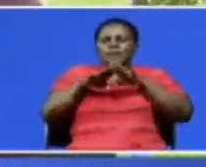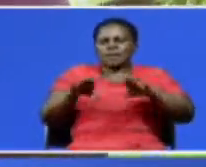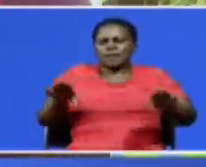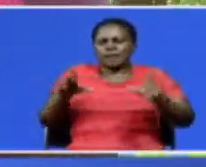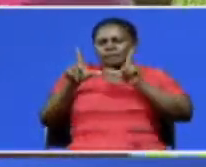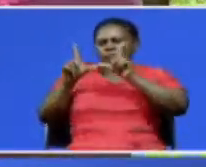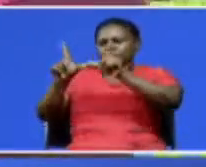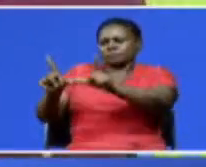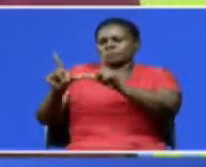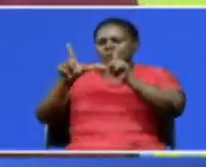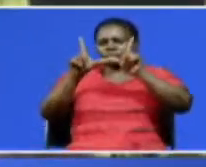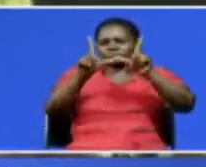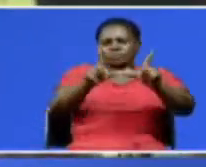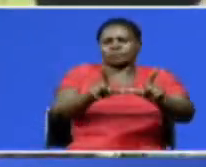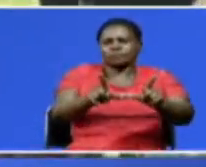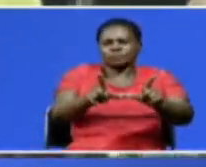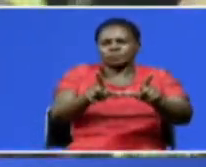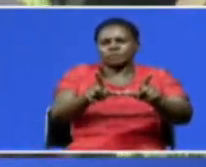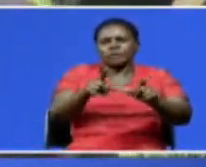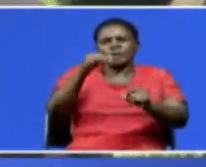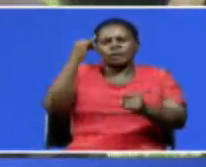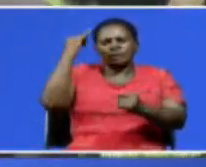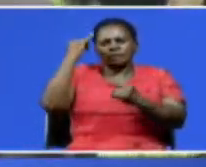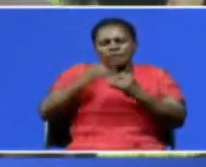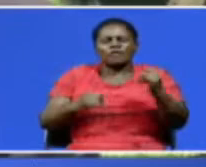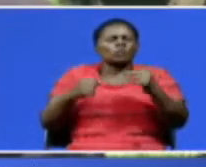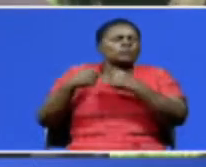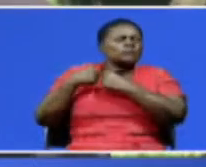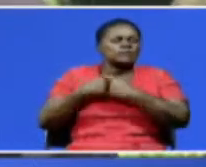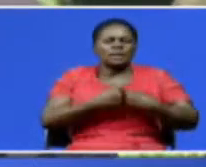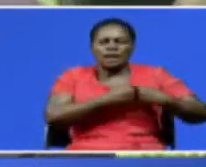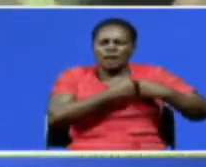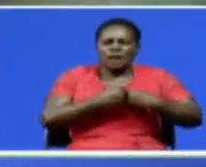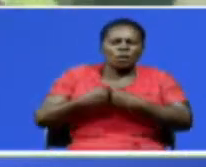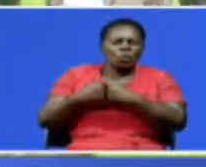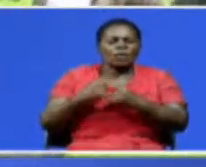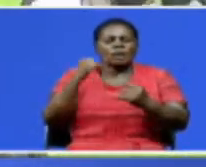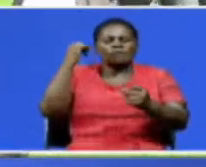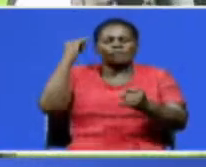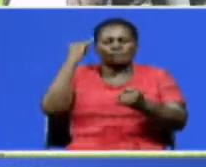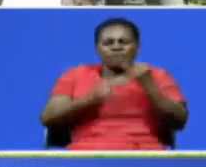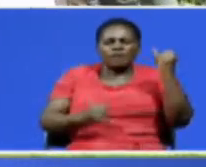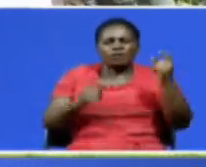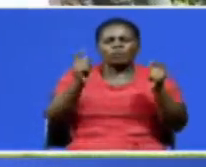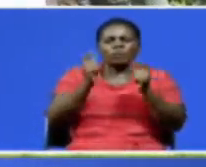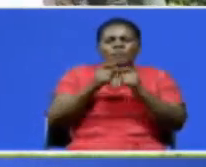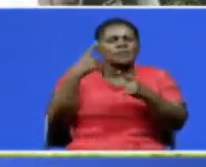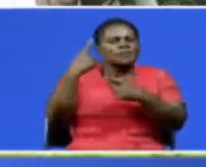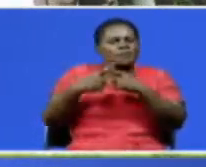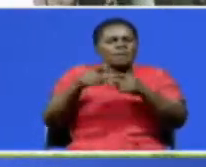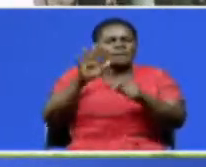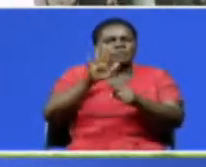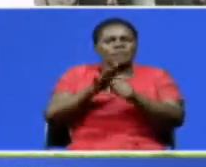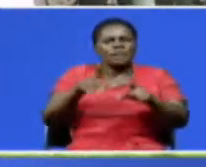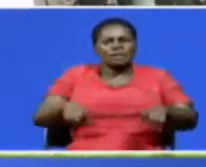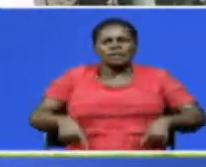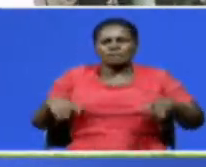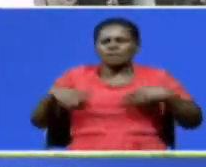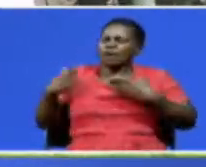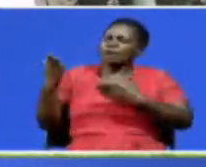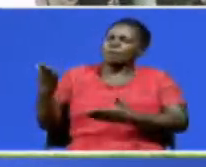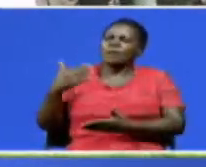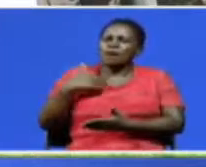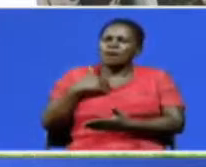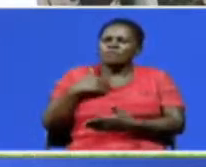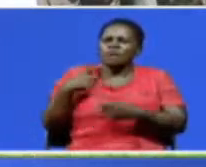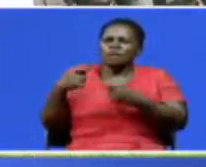would be issued to them, and that would mark the end of a struggle, the end of pain. For years, their stay here has been punctuated with